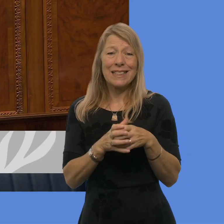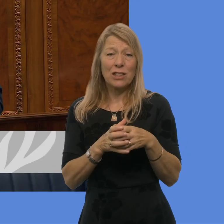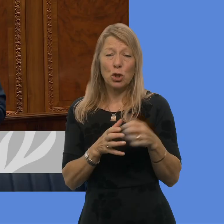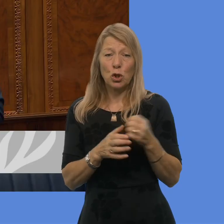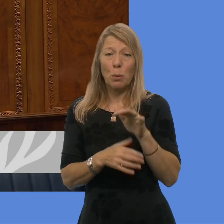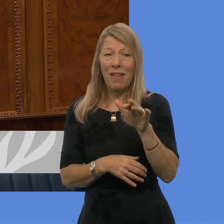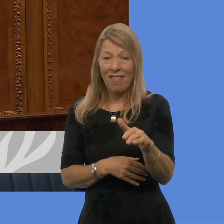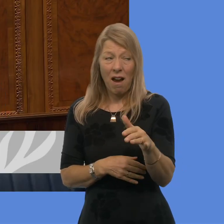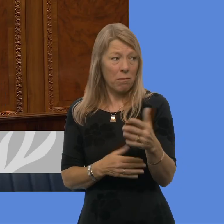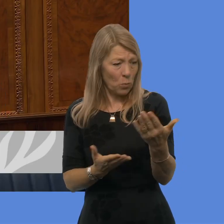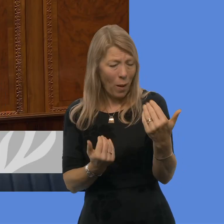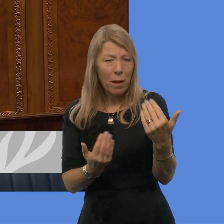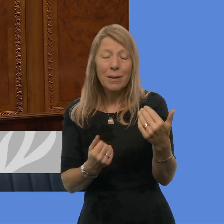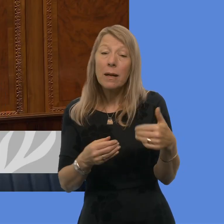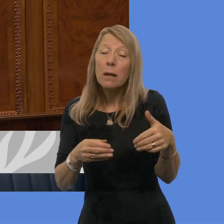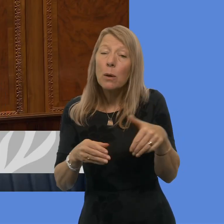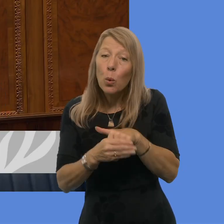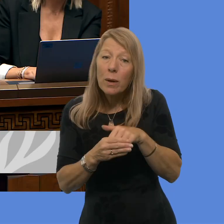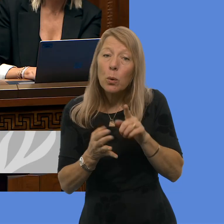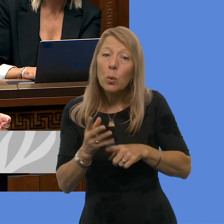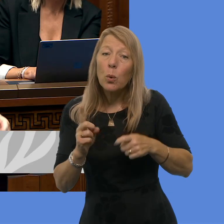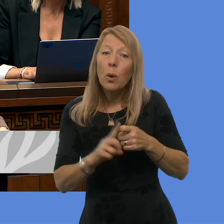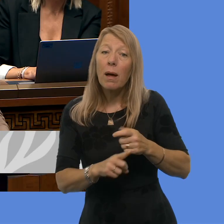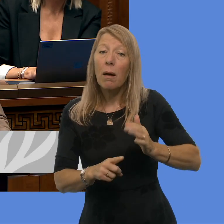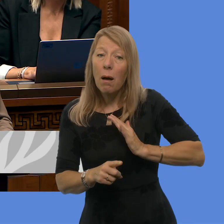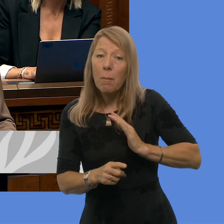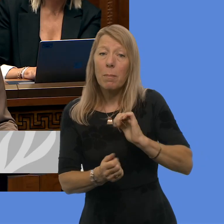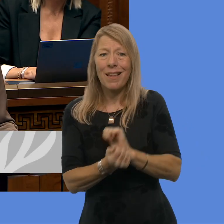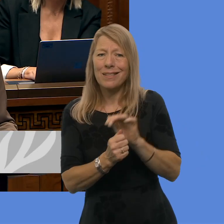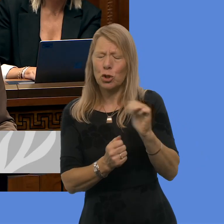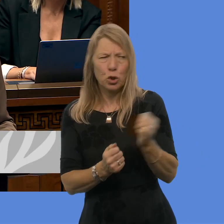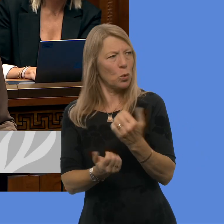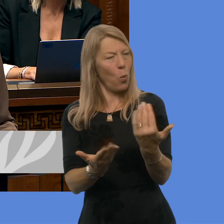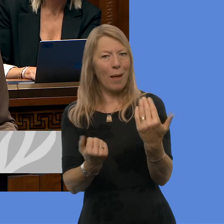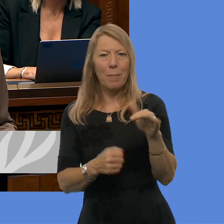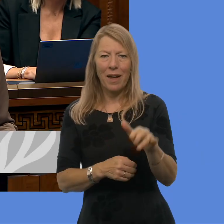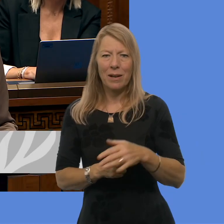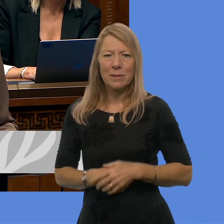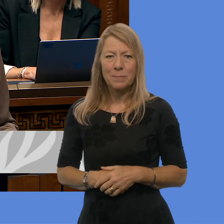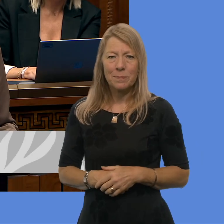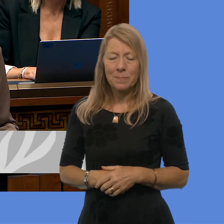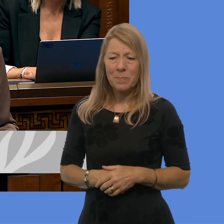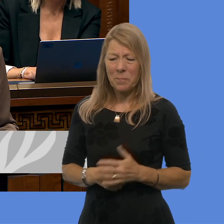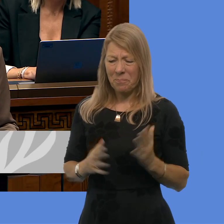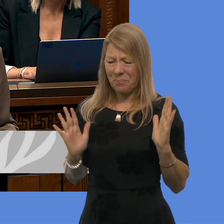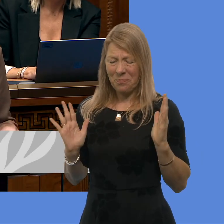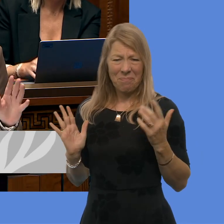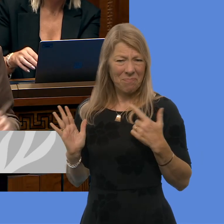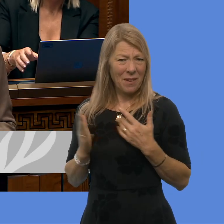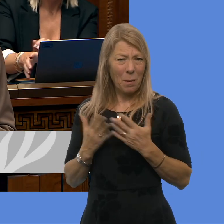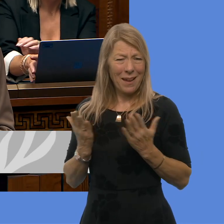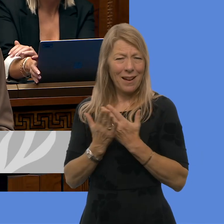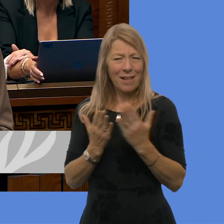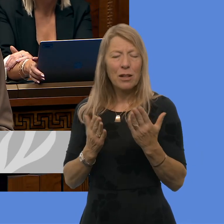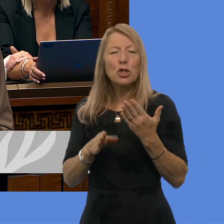Forces? First Minister. Well, it's not really related to the question, but I have made my position clear in terms of the jobs fair. I think the